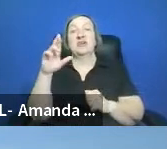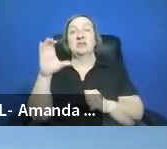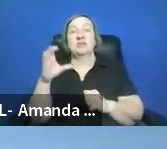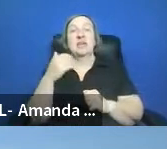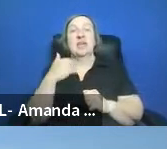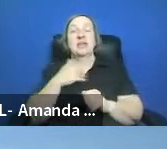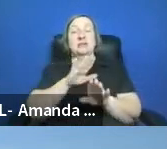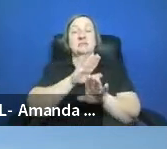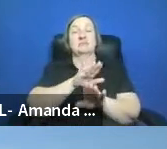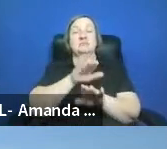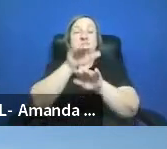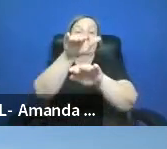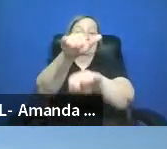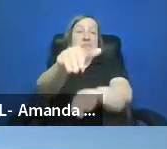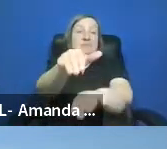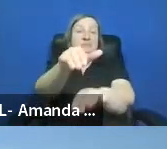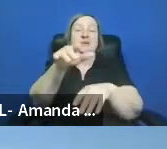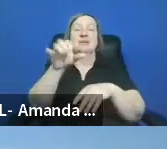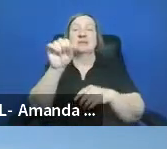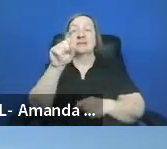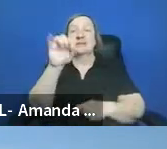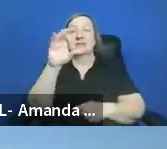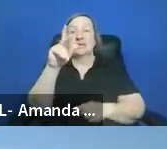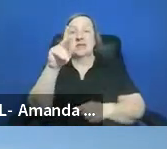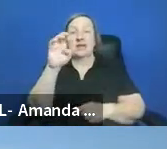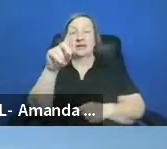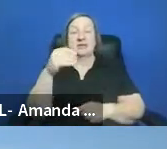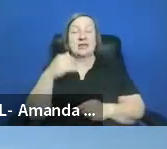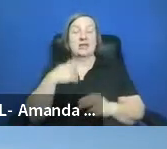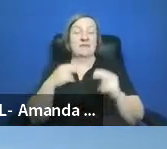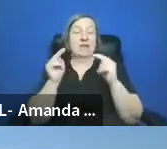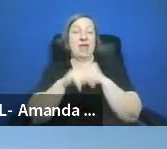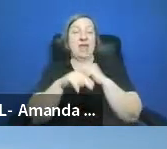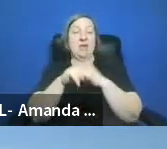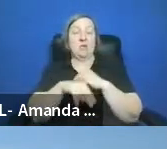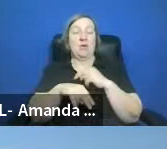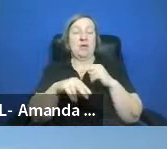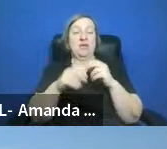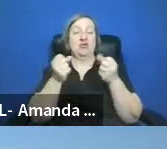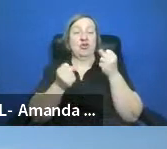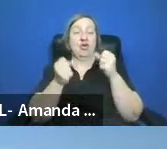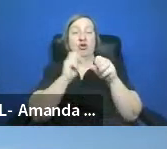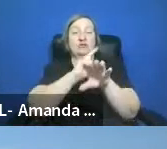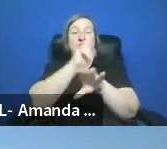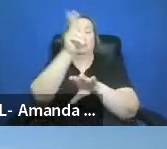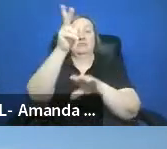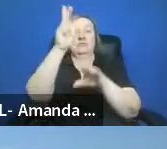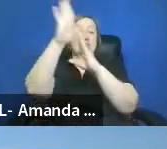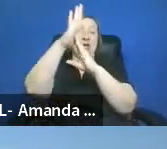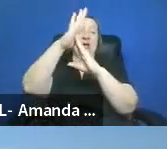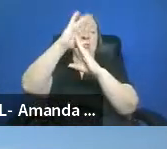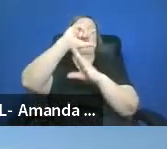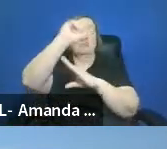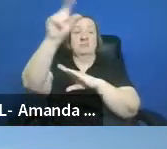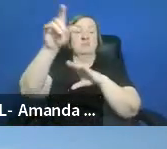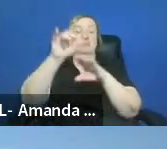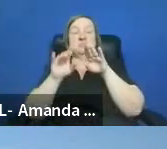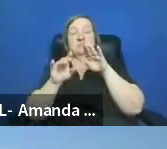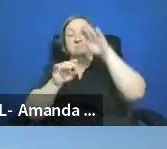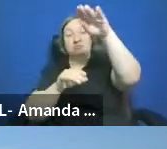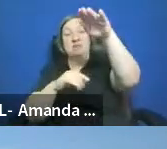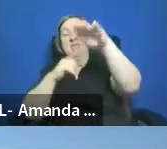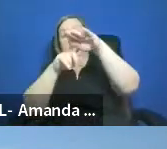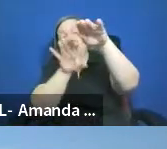stack configuration where we had the highway vehicles on top, and then on the bottom deck we had